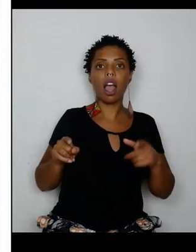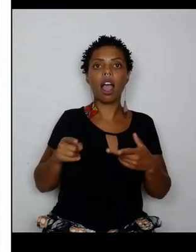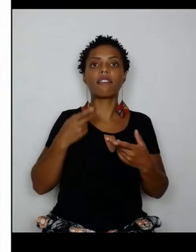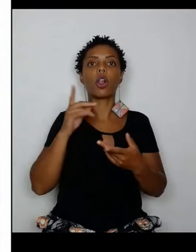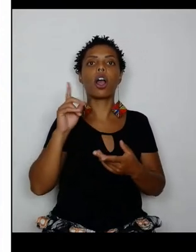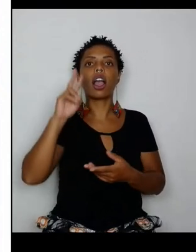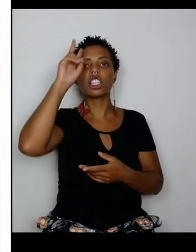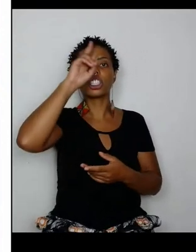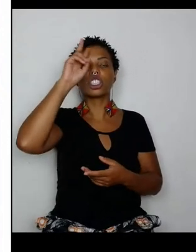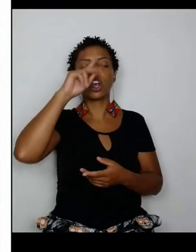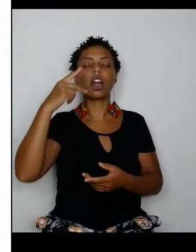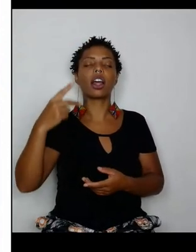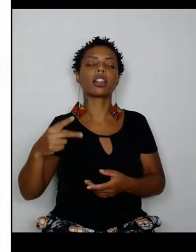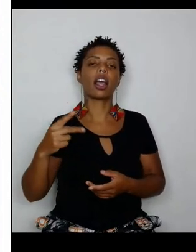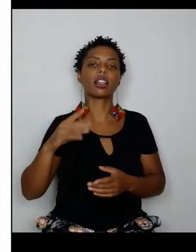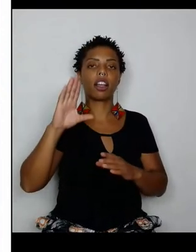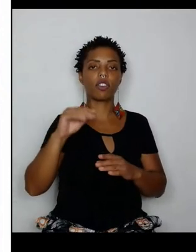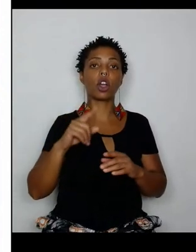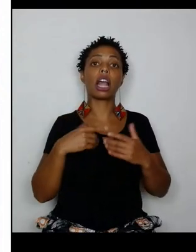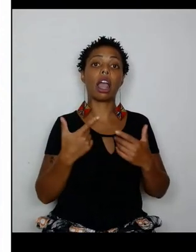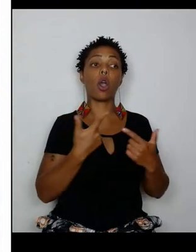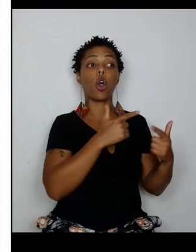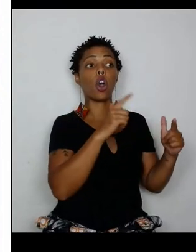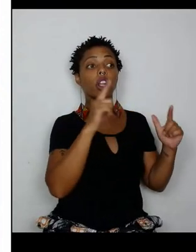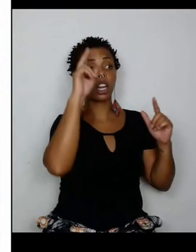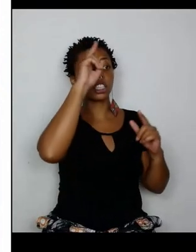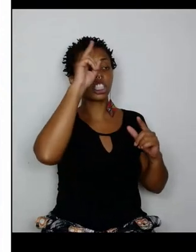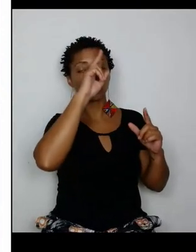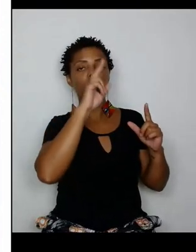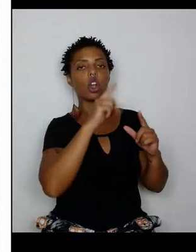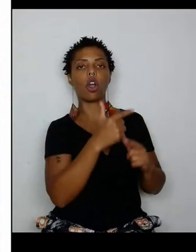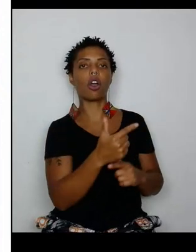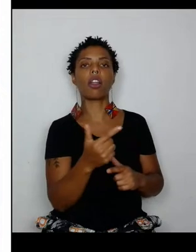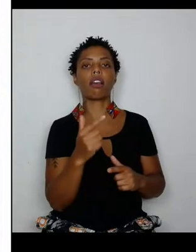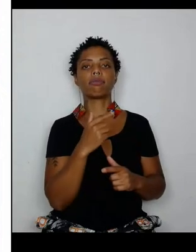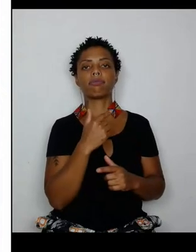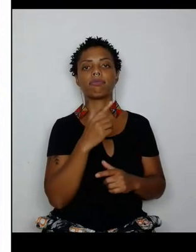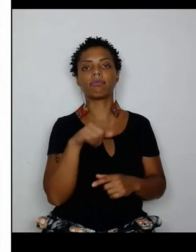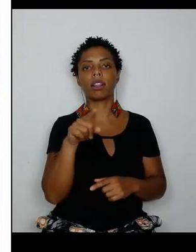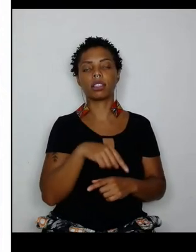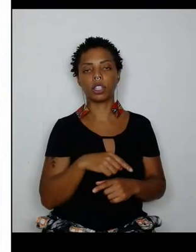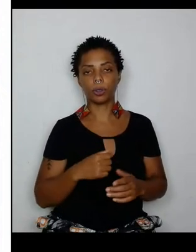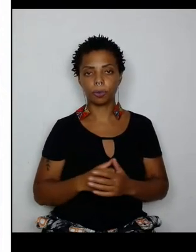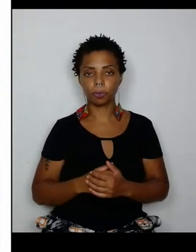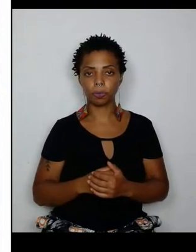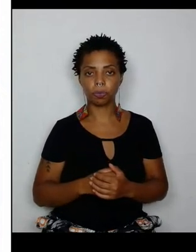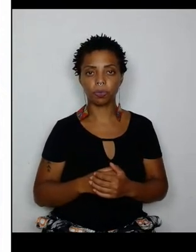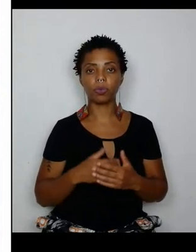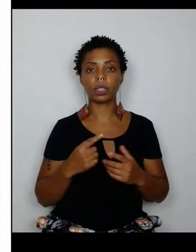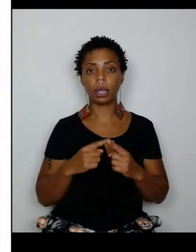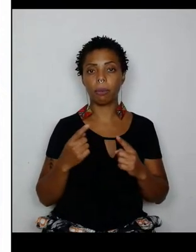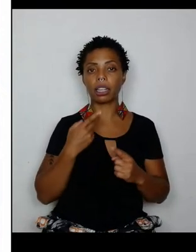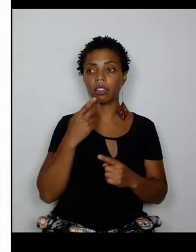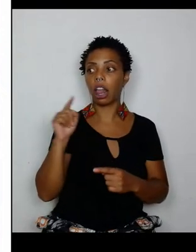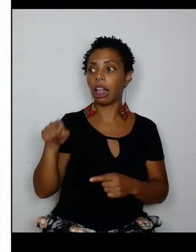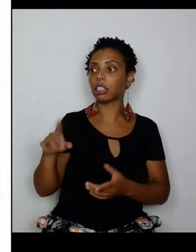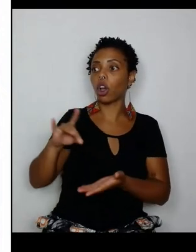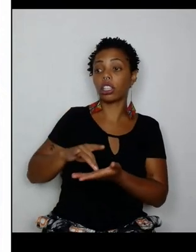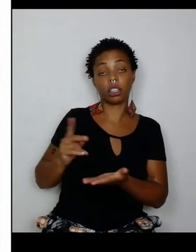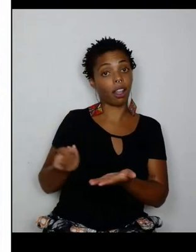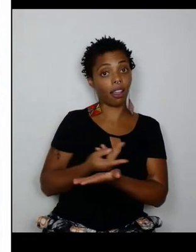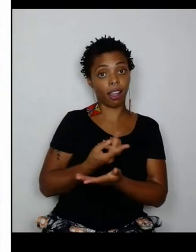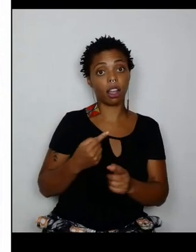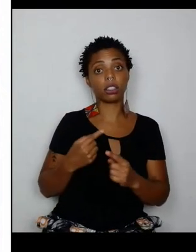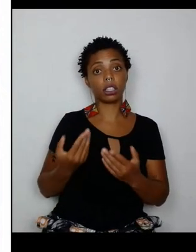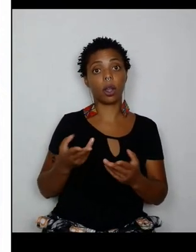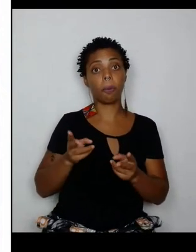alternative histories and while the attribution is incorrect the continued replication of this misattribution does